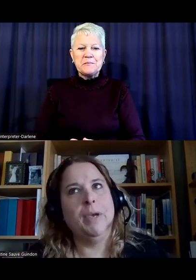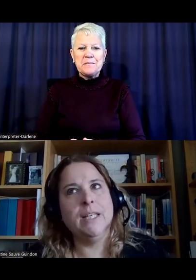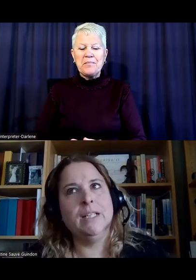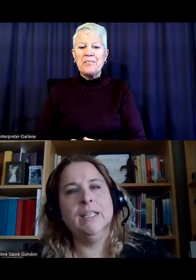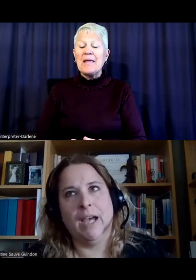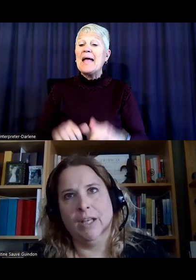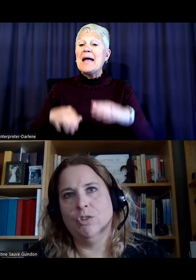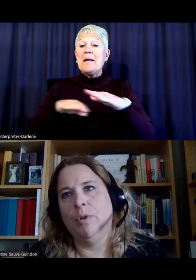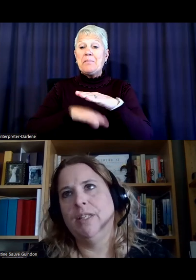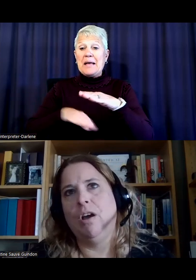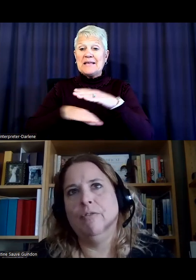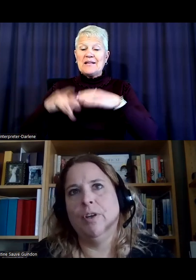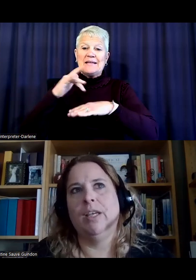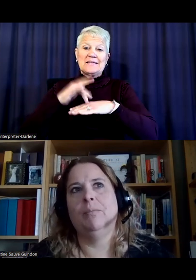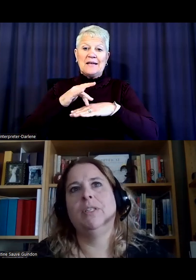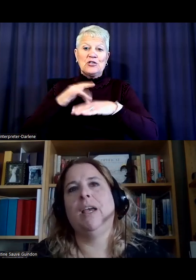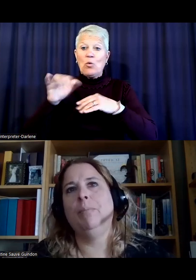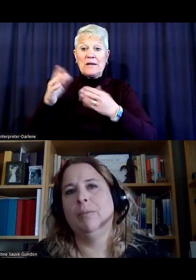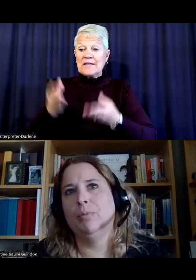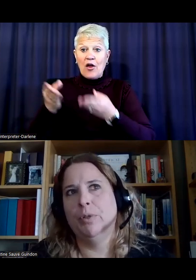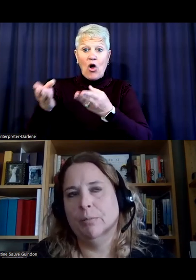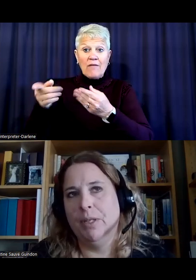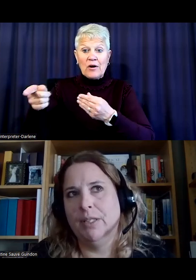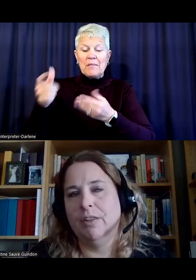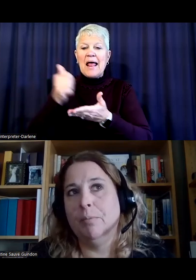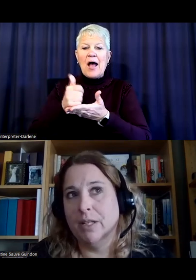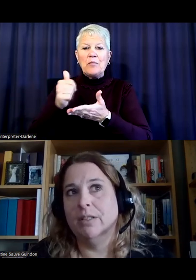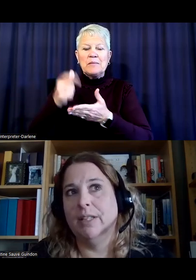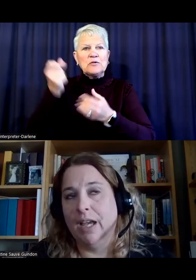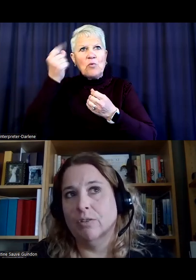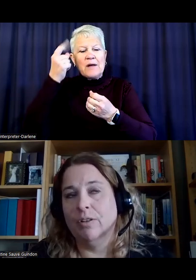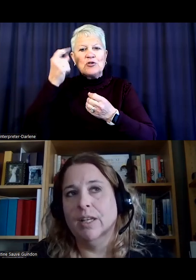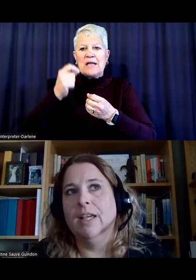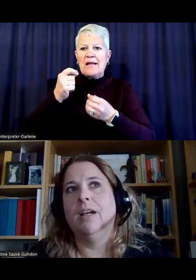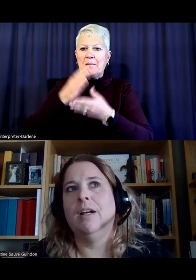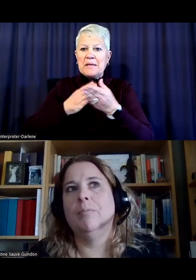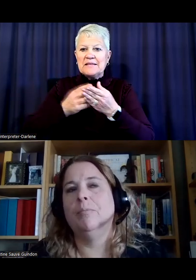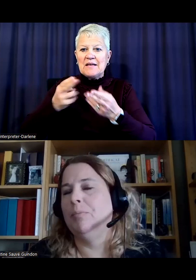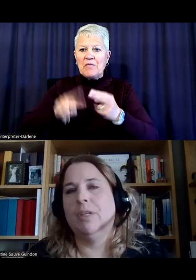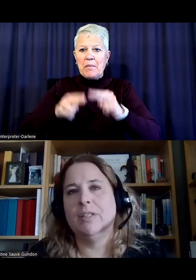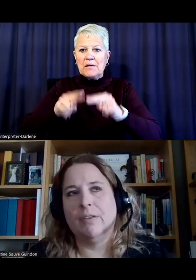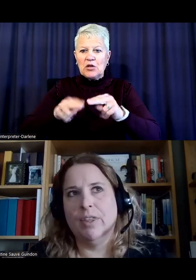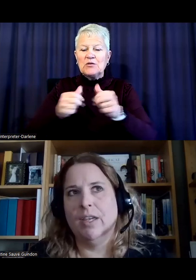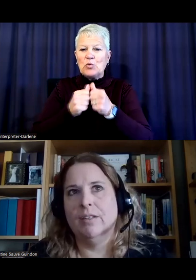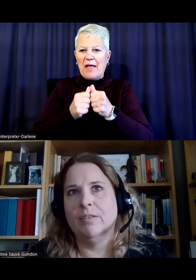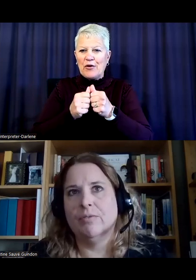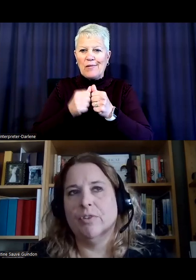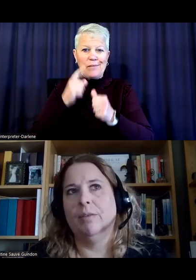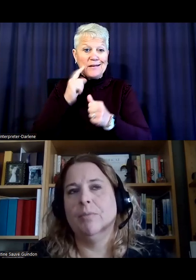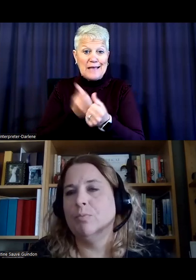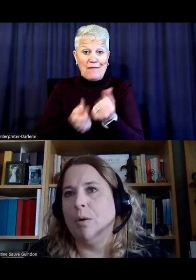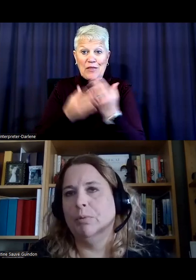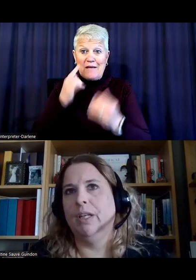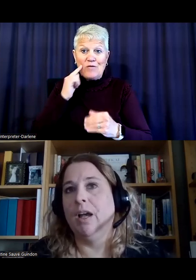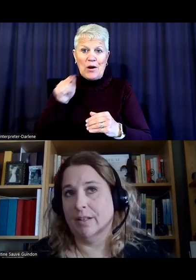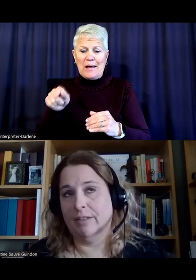So basically touch, what is it offering him? It's helping him to put the pieces of the puzzle together because everything for him